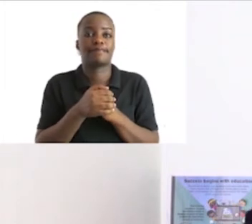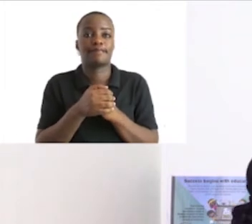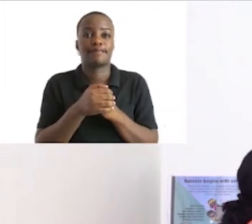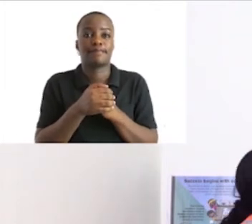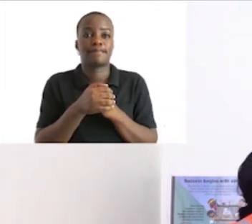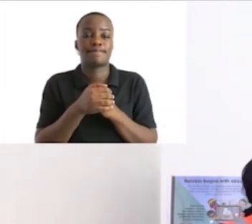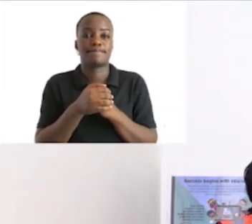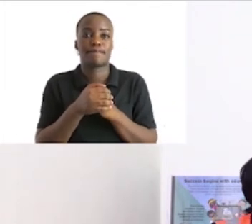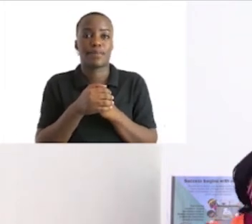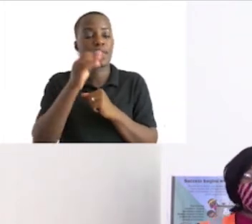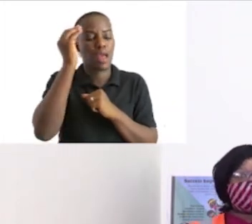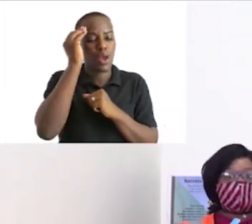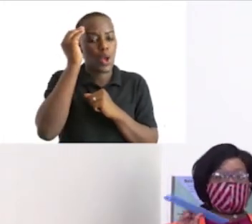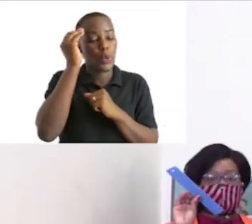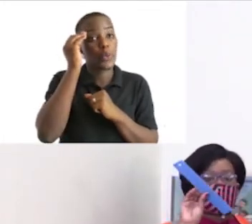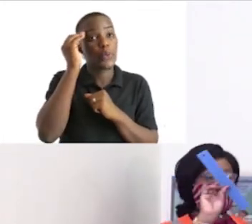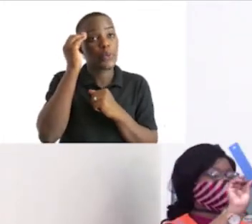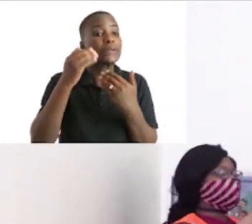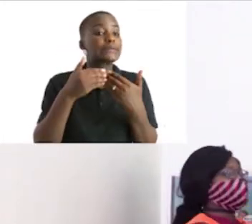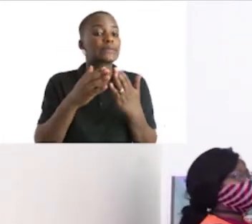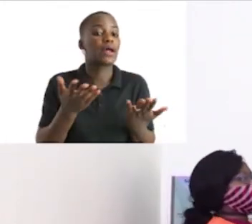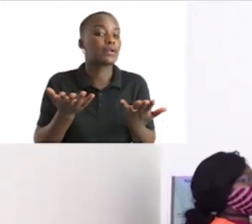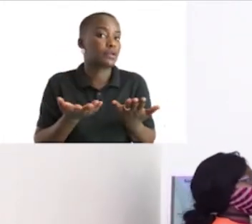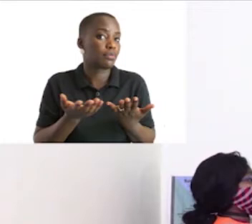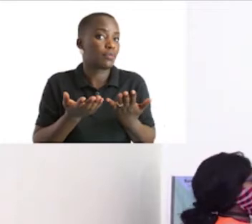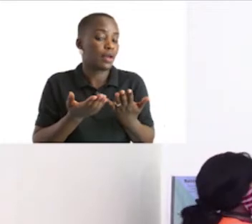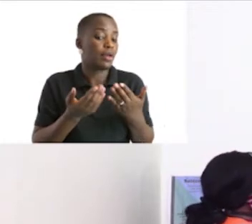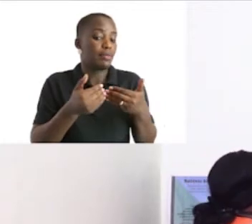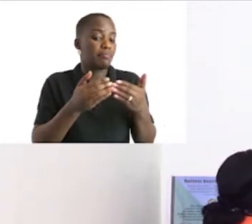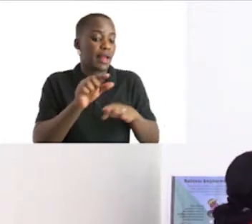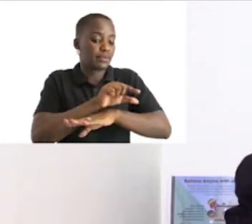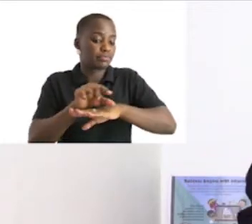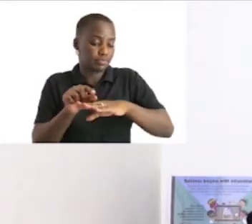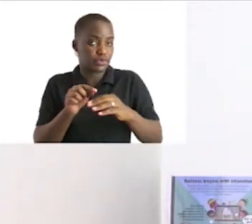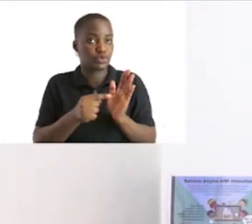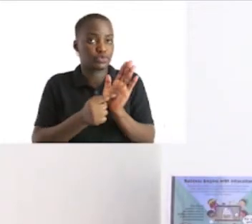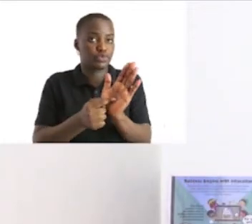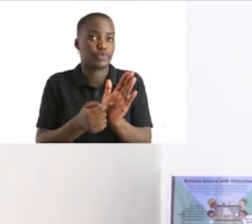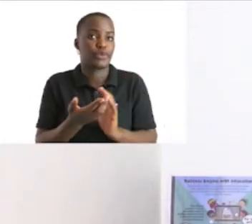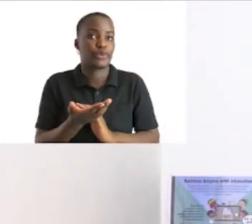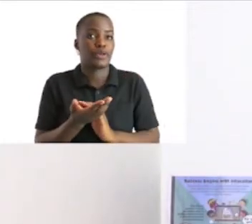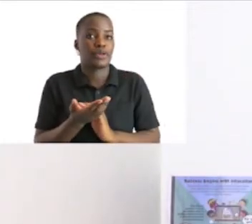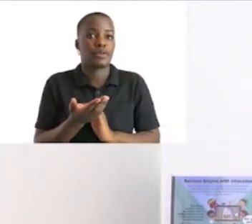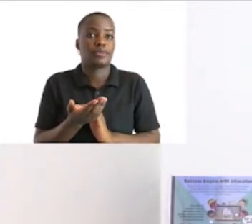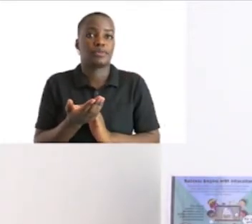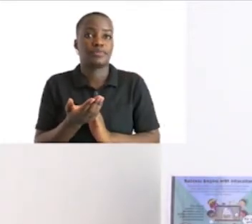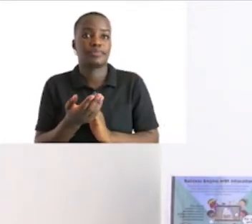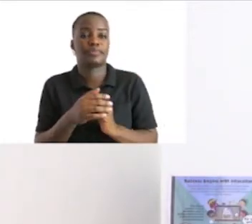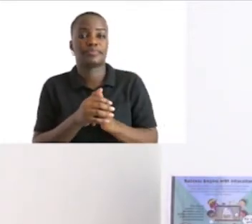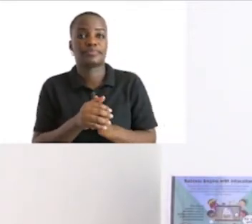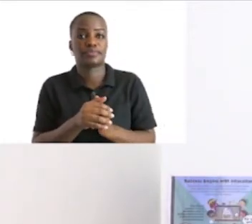Then I know that I can put my ruler at the beginning of that starting line, like so.